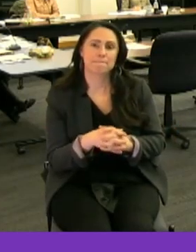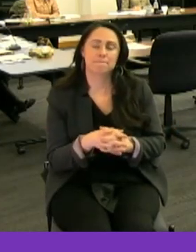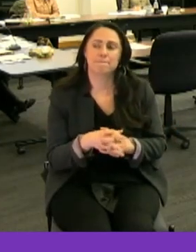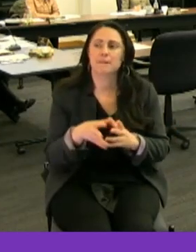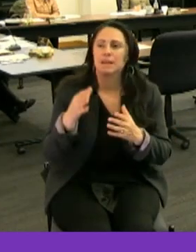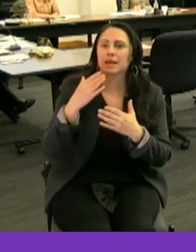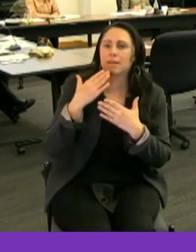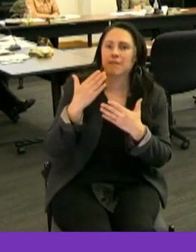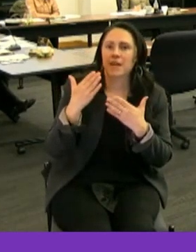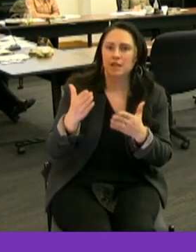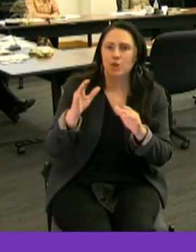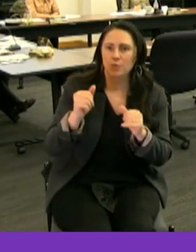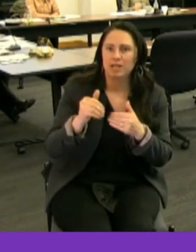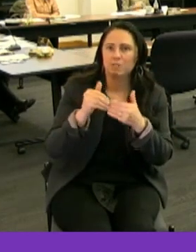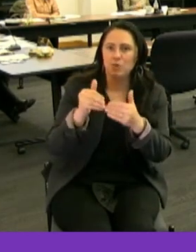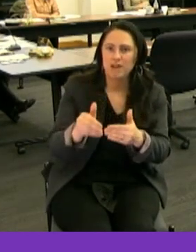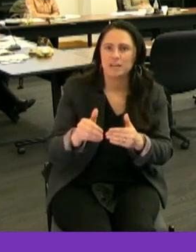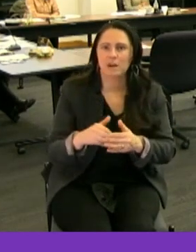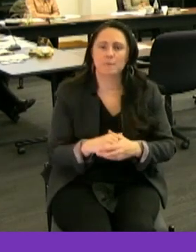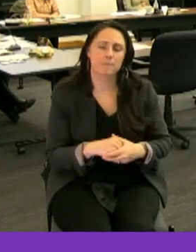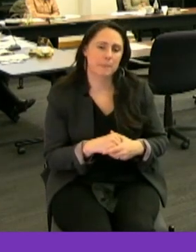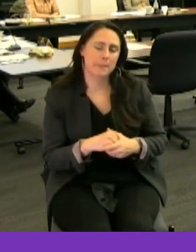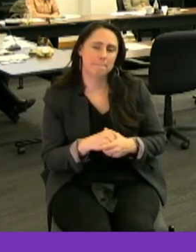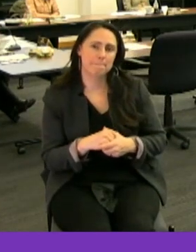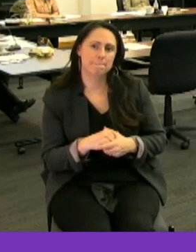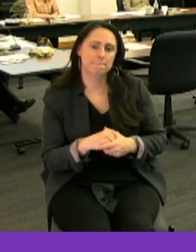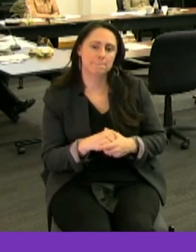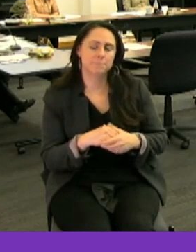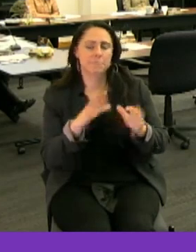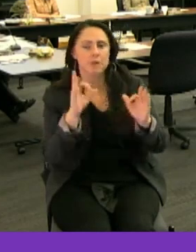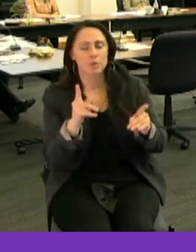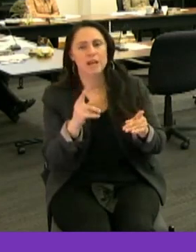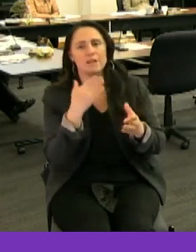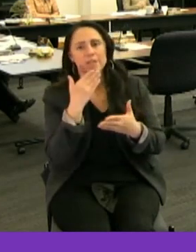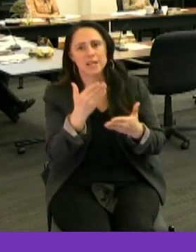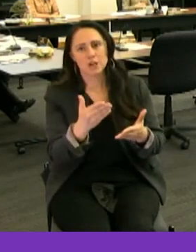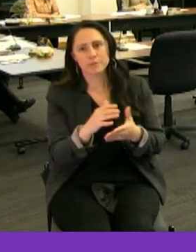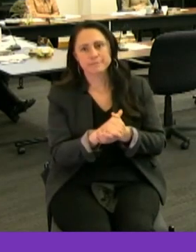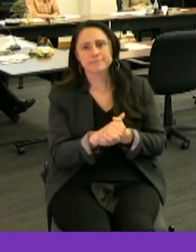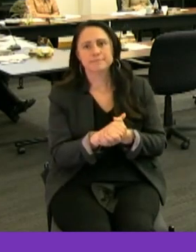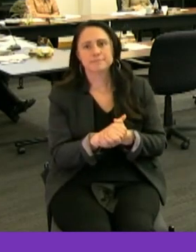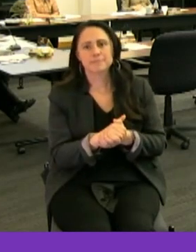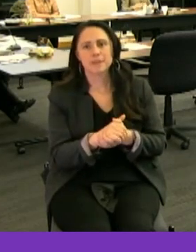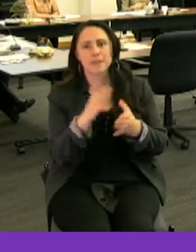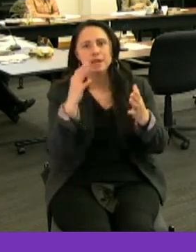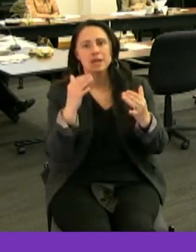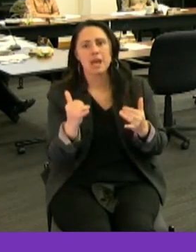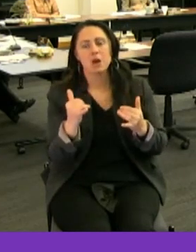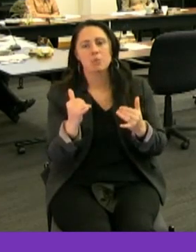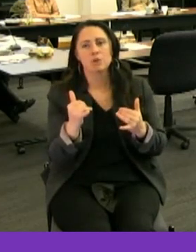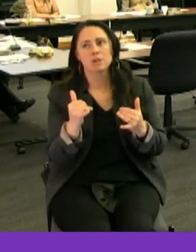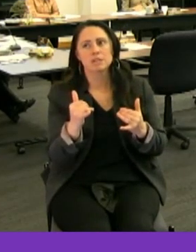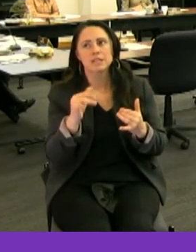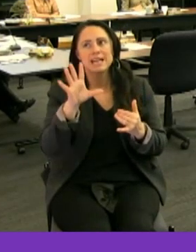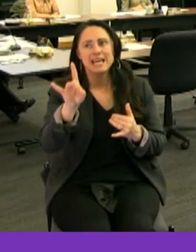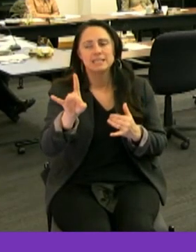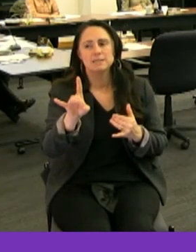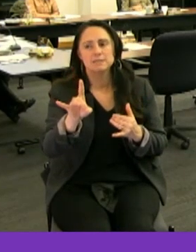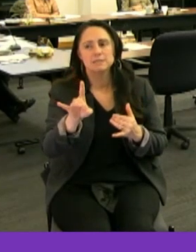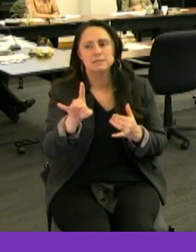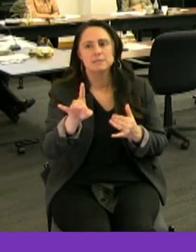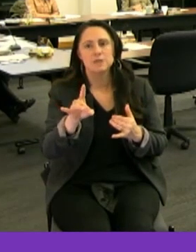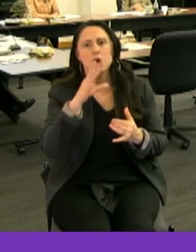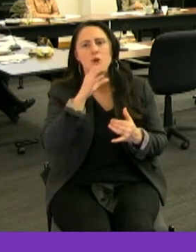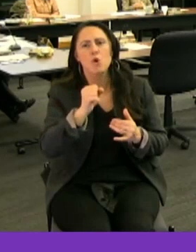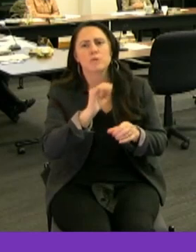Thank you, Dan. We can move on now. All right, thank you. Now we're at 8,